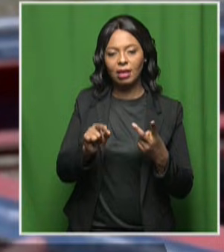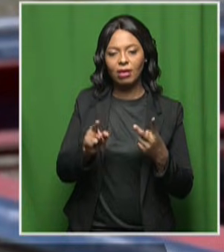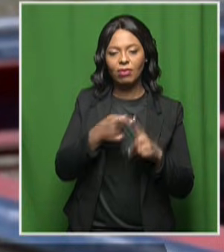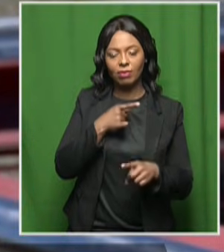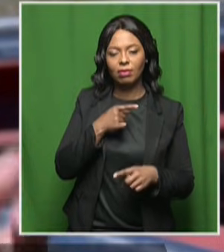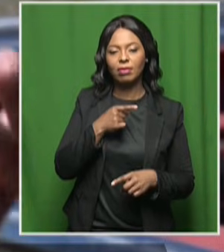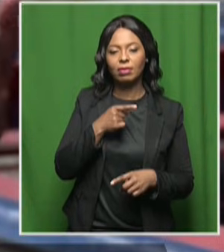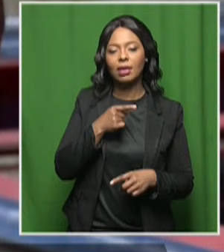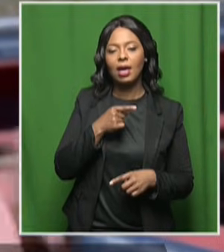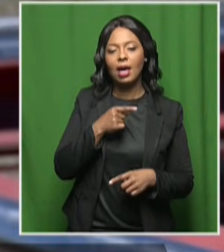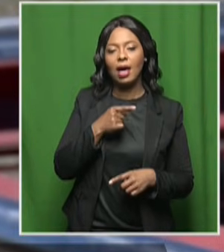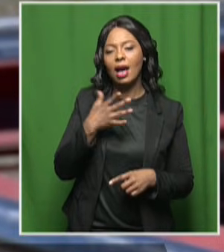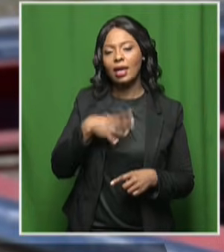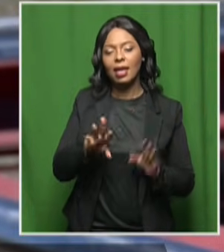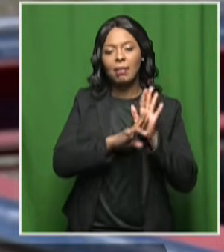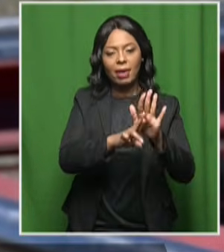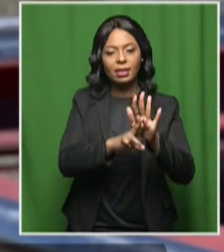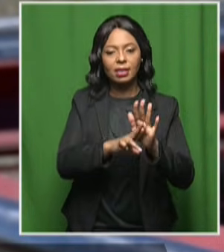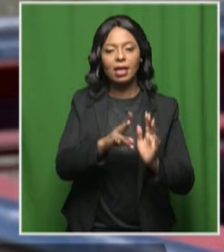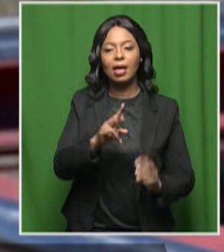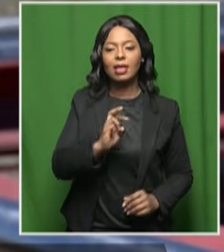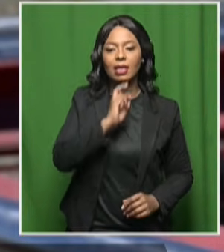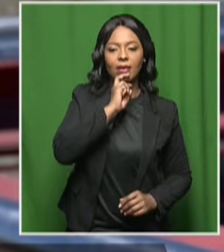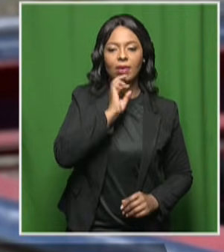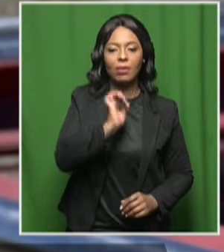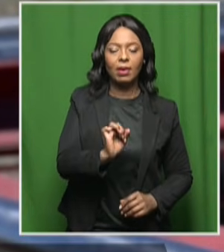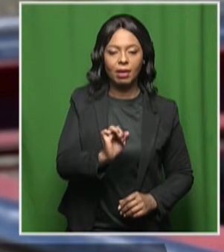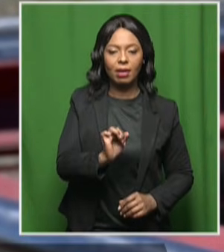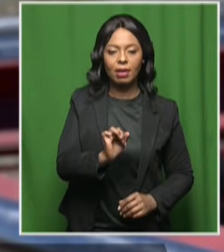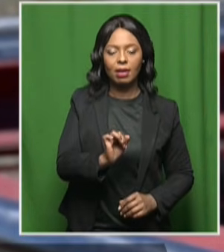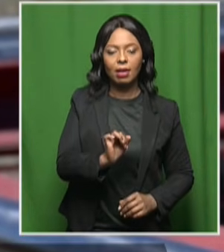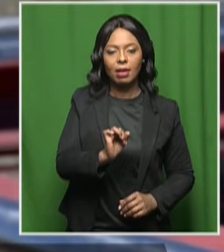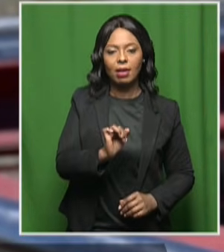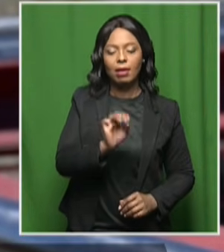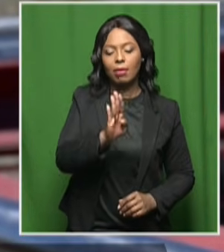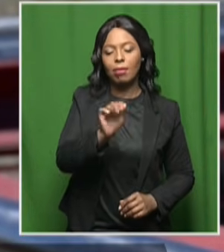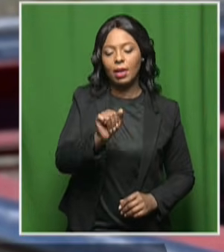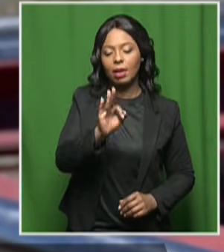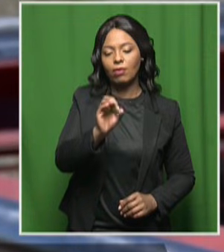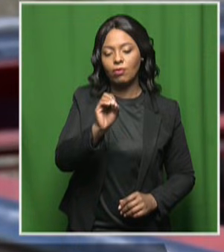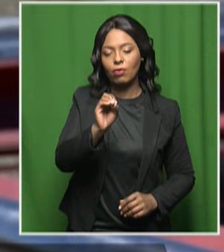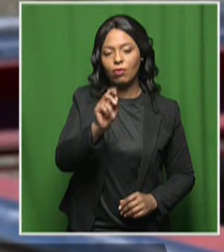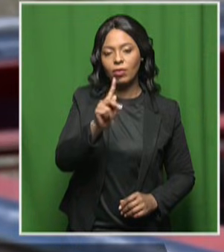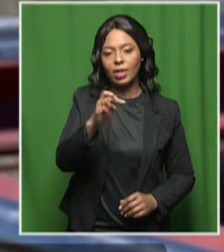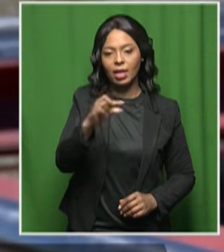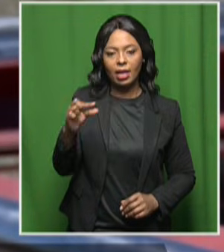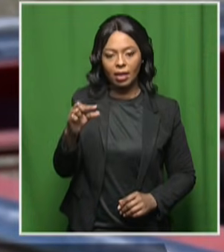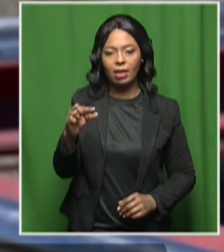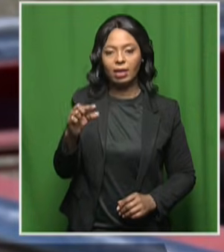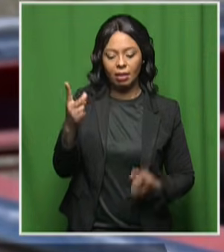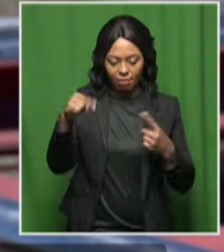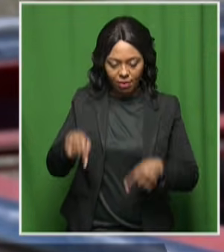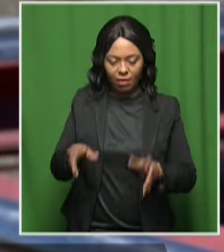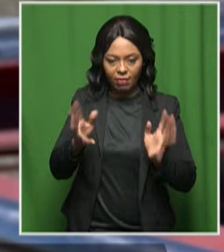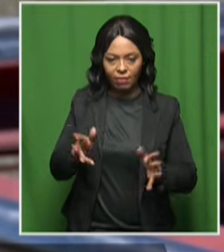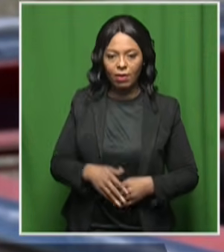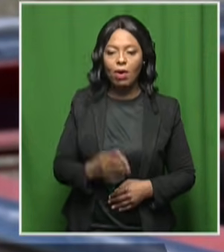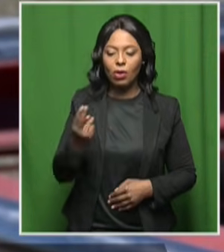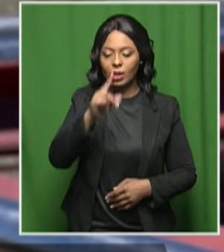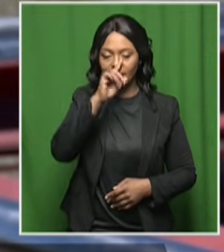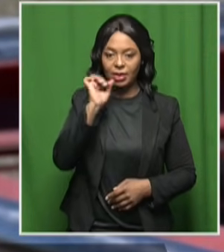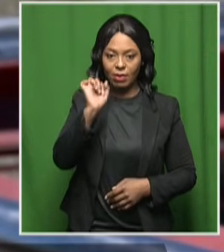Ambassadors, kings. I hosted the king of Bafokeng people, King Leruo. Okay, and also his sister